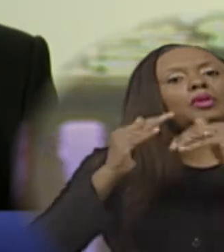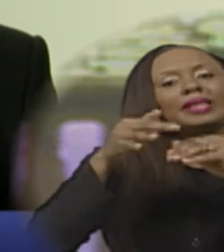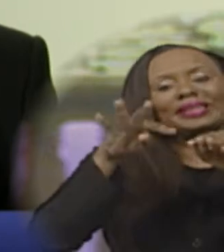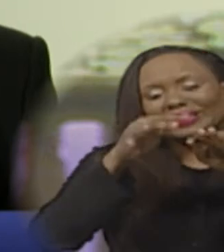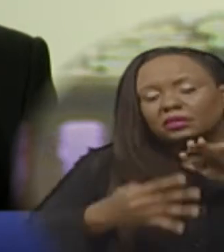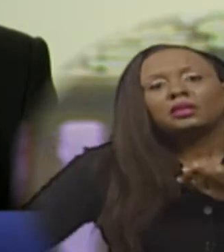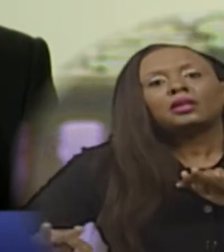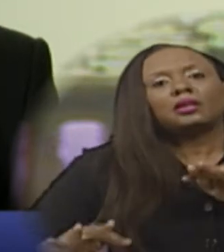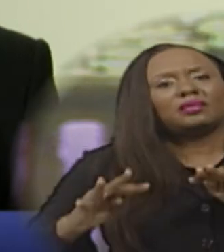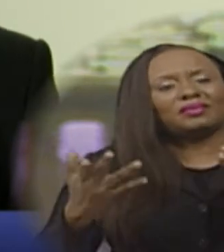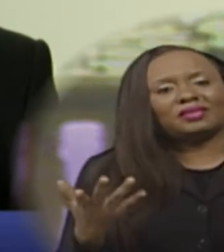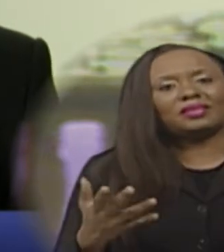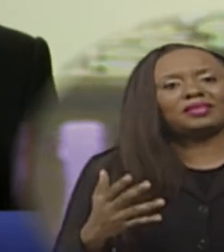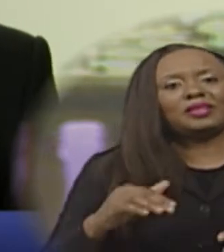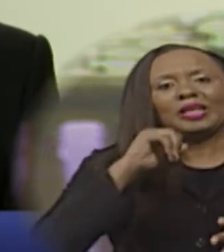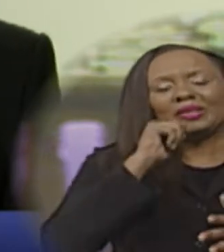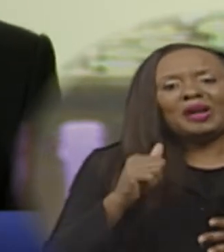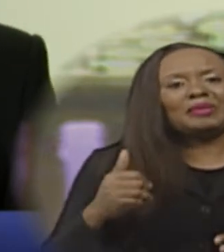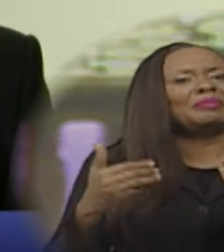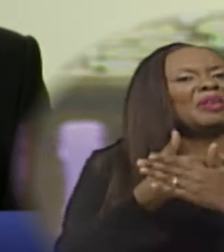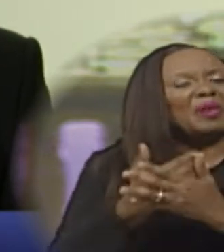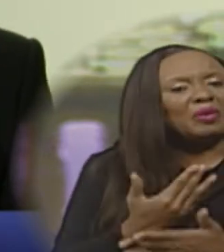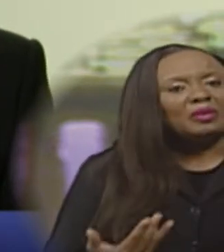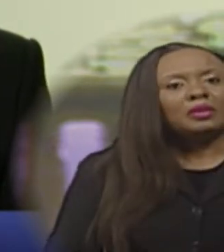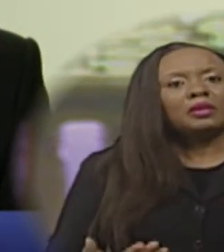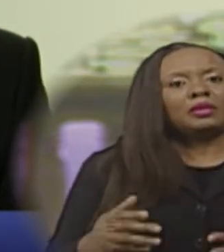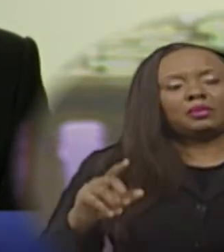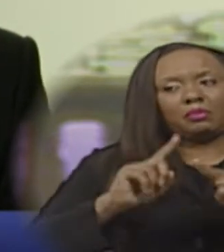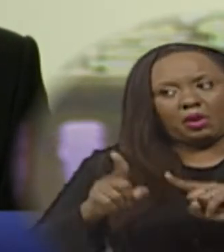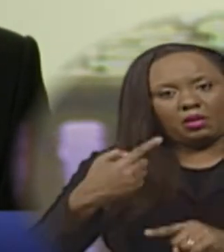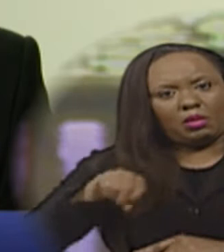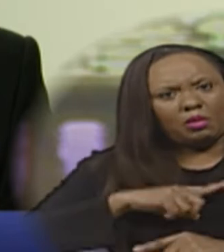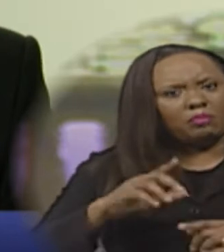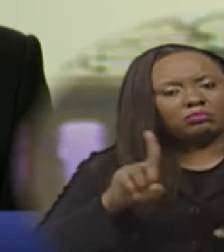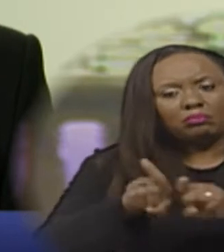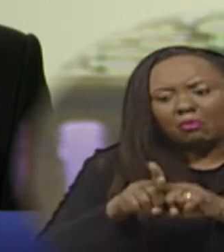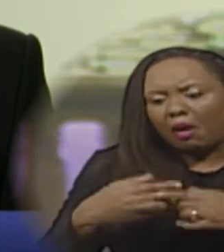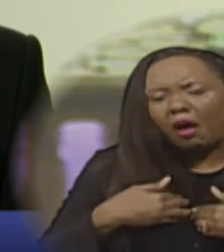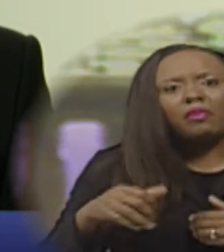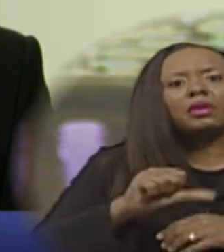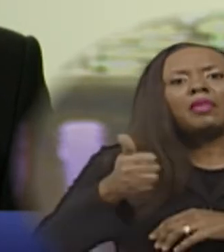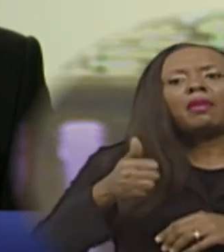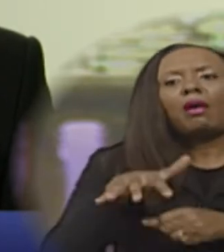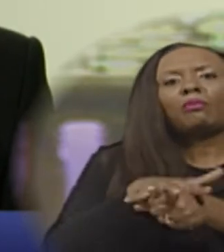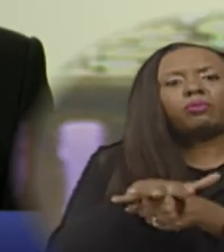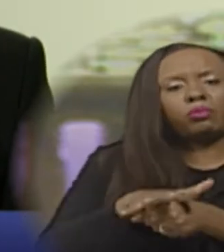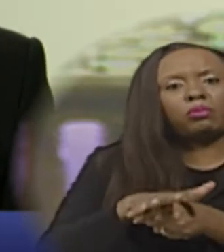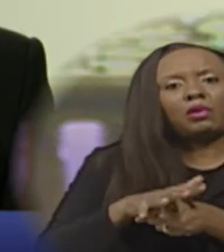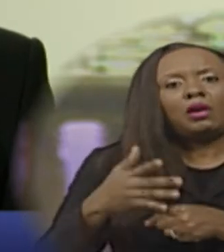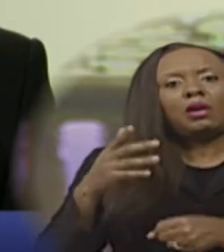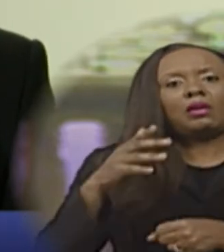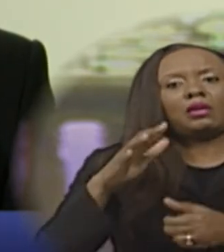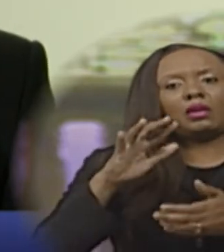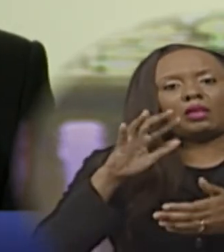Road lift station, which is essential as a collection point for the sewage, we are also managing that or checking on that